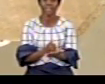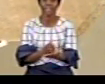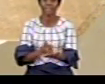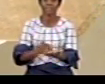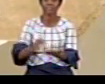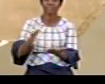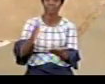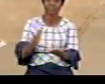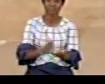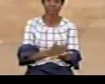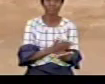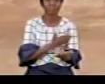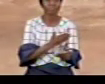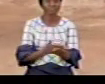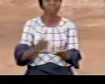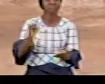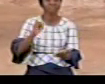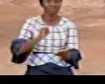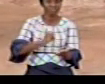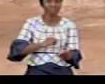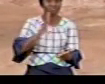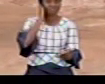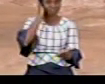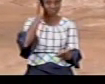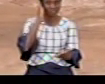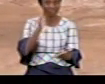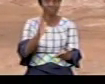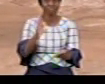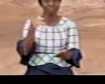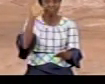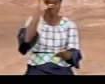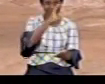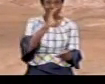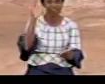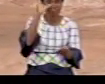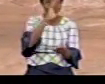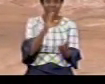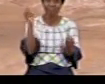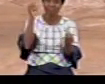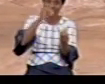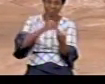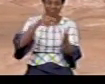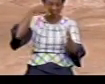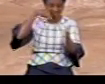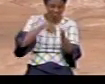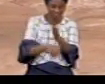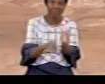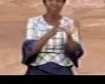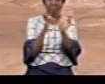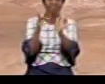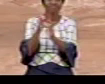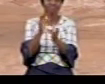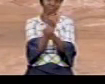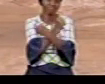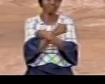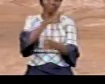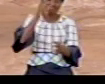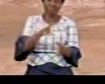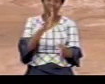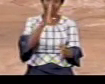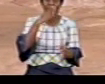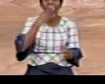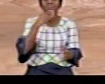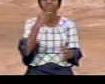amen. I will dig a little deeper. Jesus' love must be sweeter. I will dig a